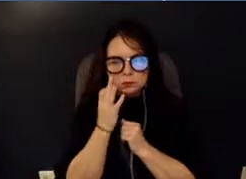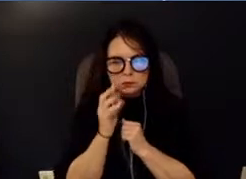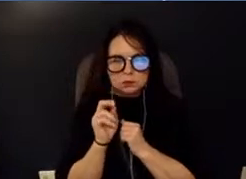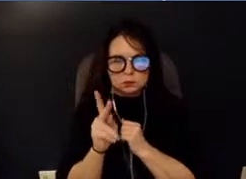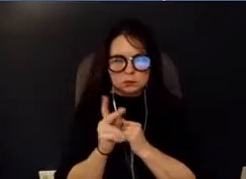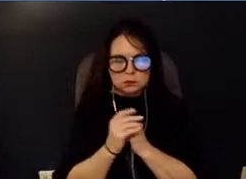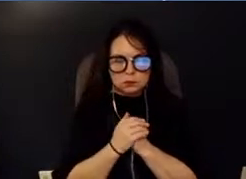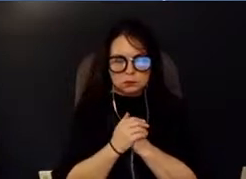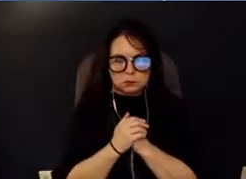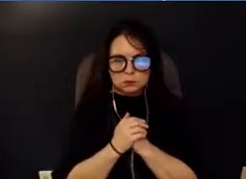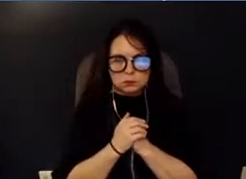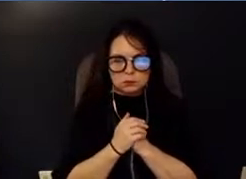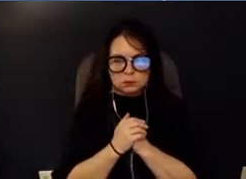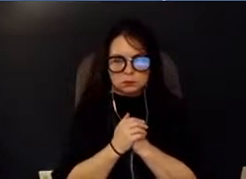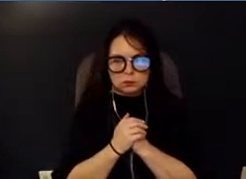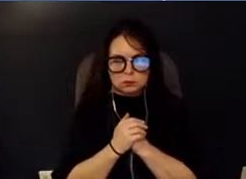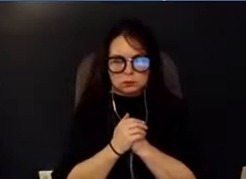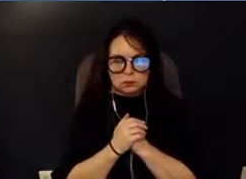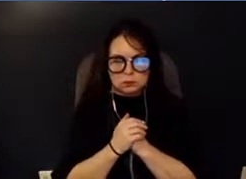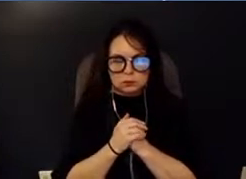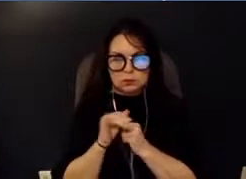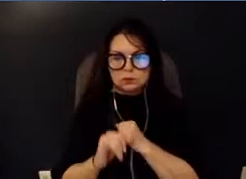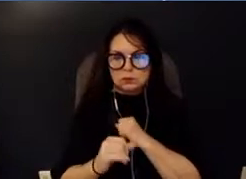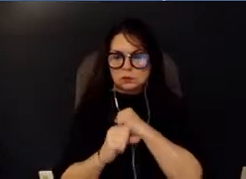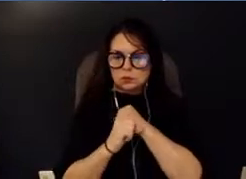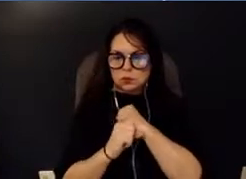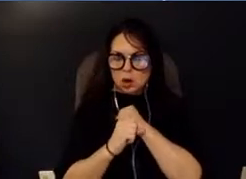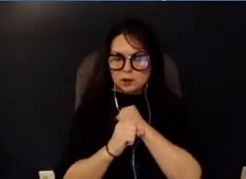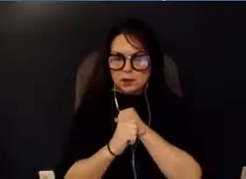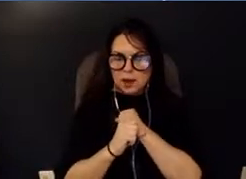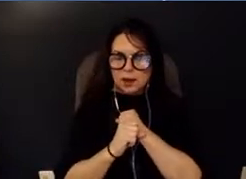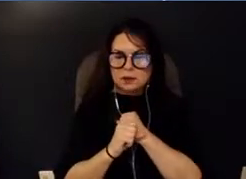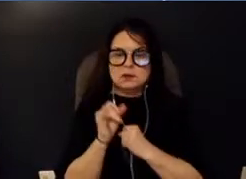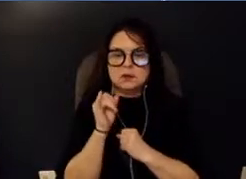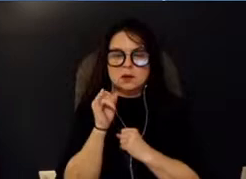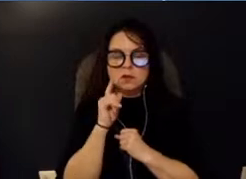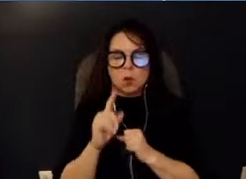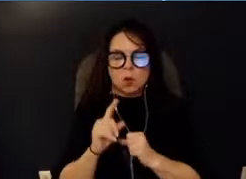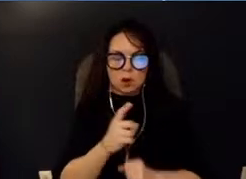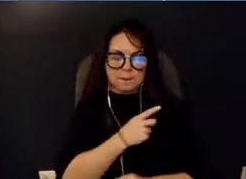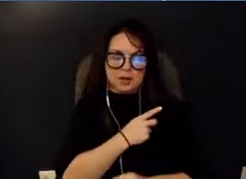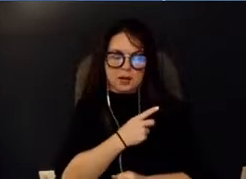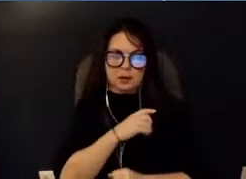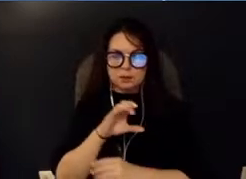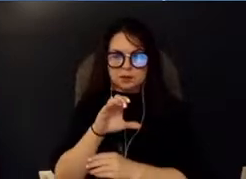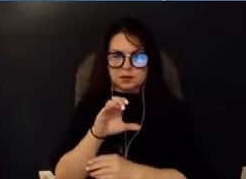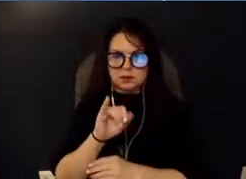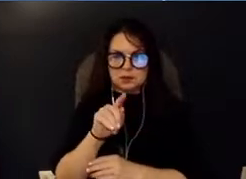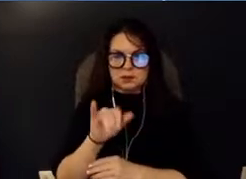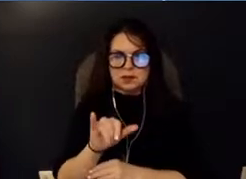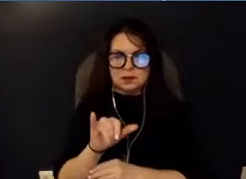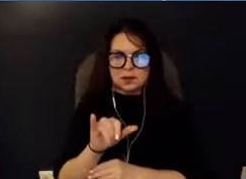The broadcast of the adjourned meeting of the Minneapolis City Council will now begin.